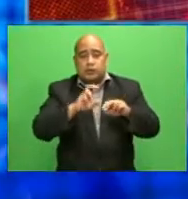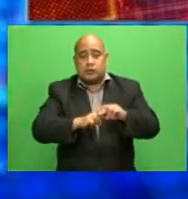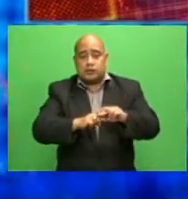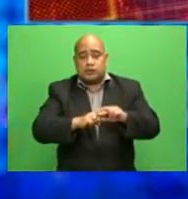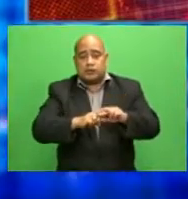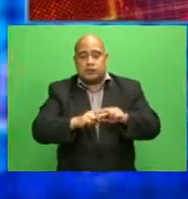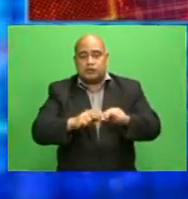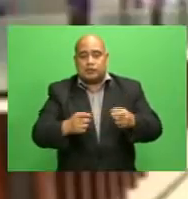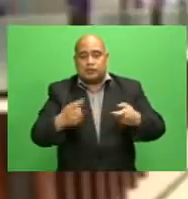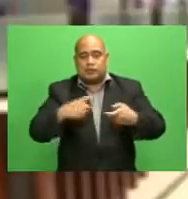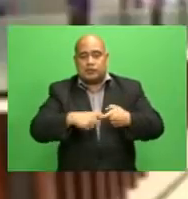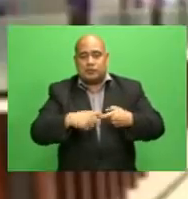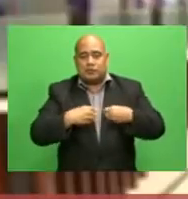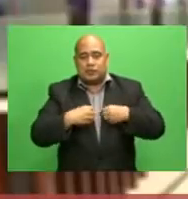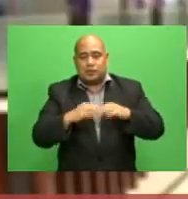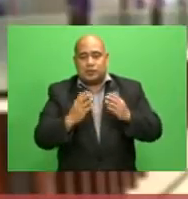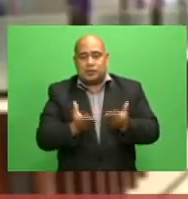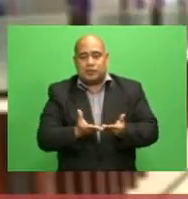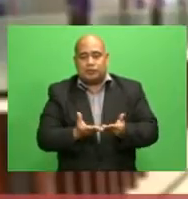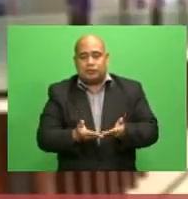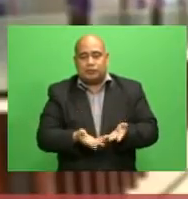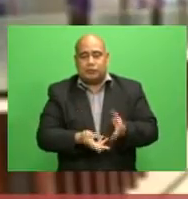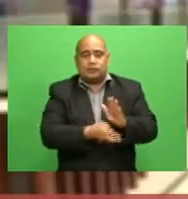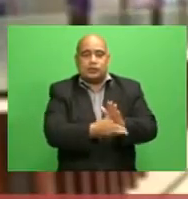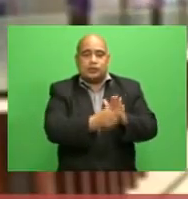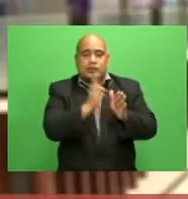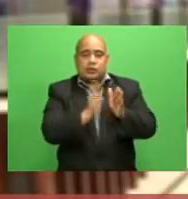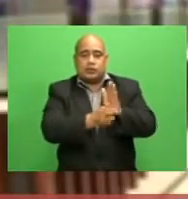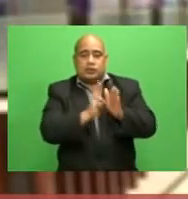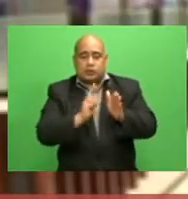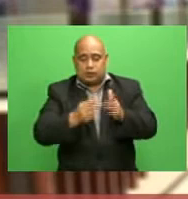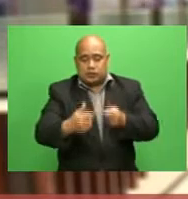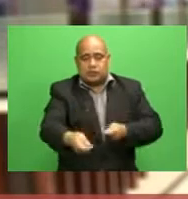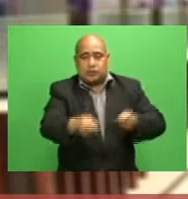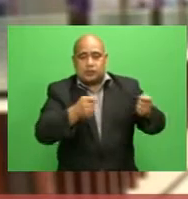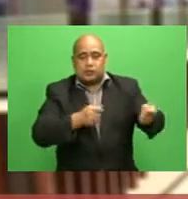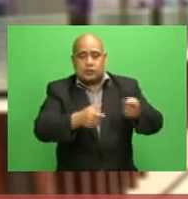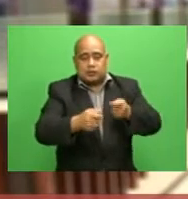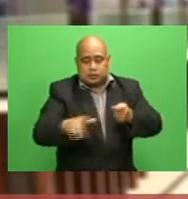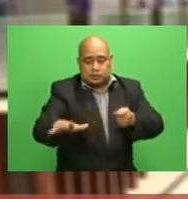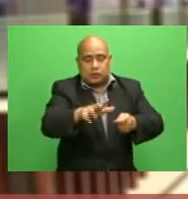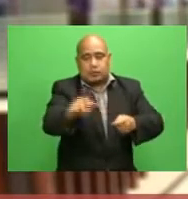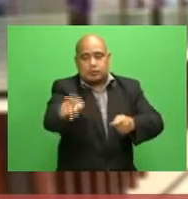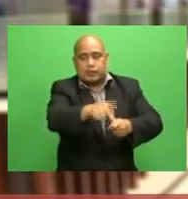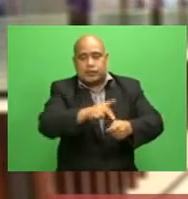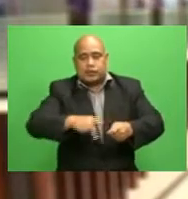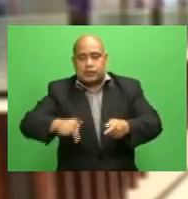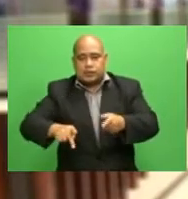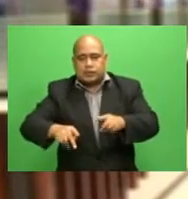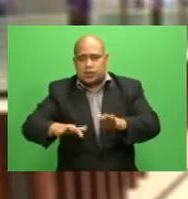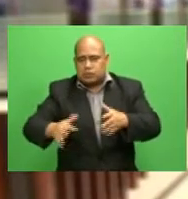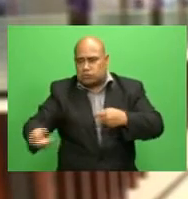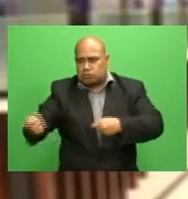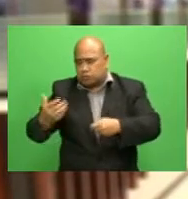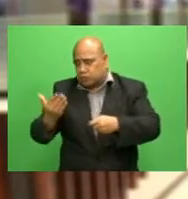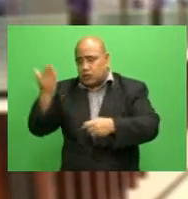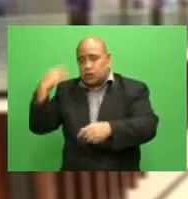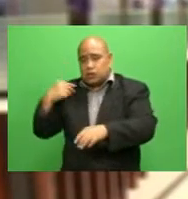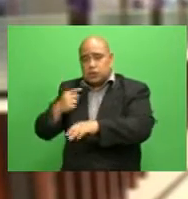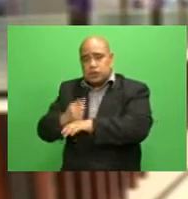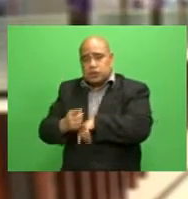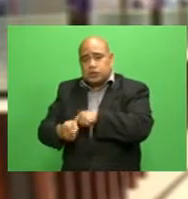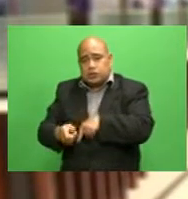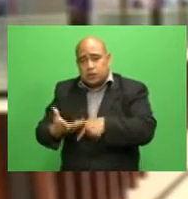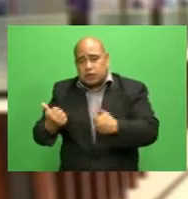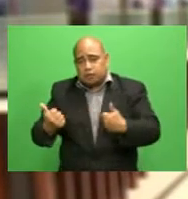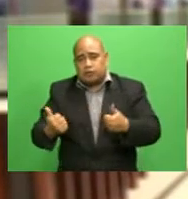world. Let's review the trading on the South Pacific Stock Exchange last week. While several stocks dropped in price, resulting